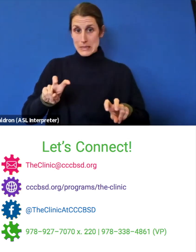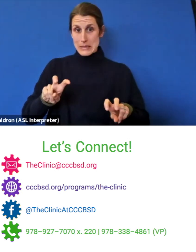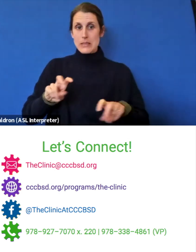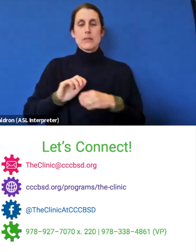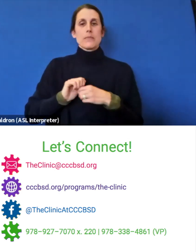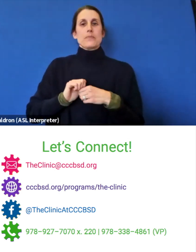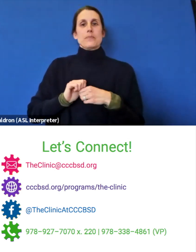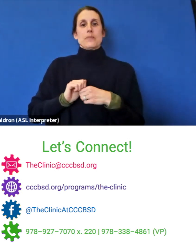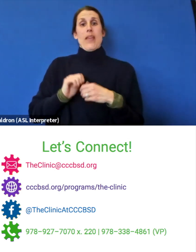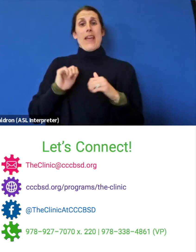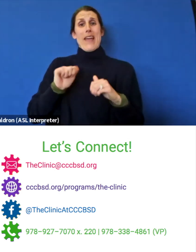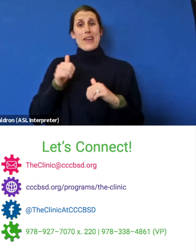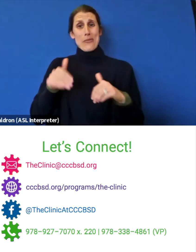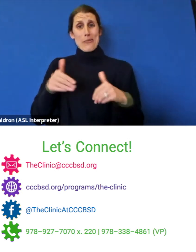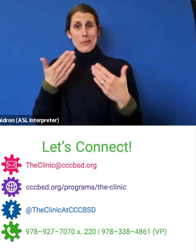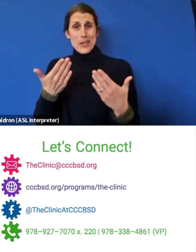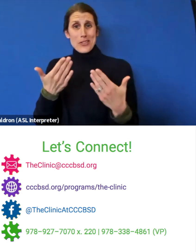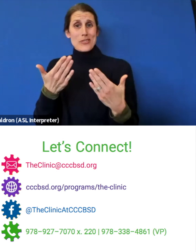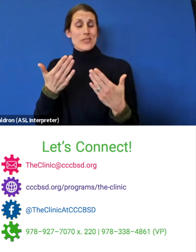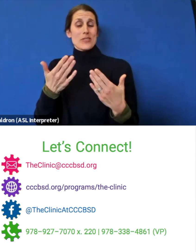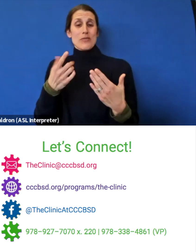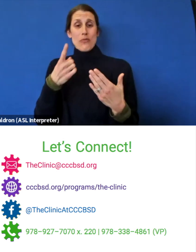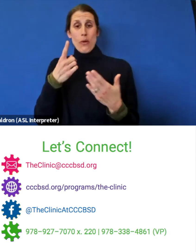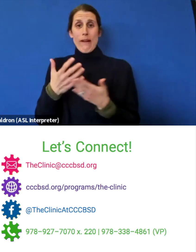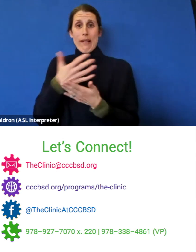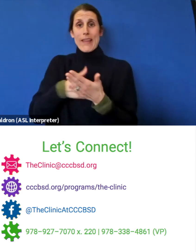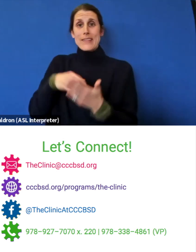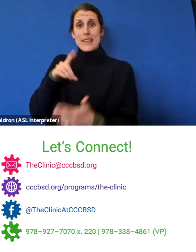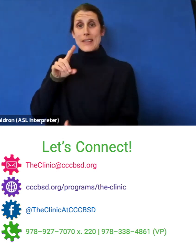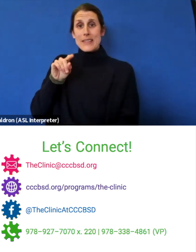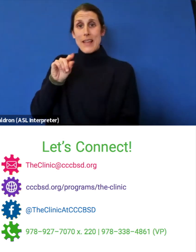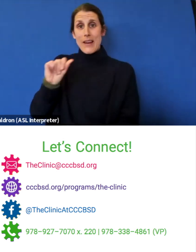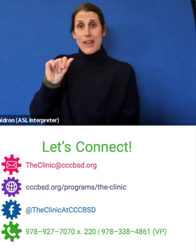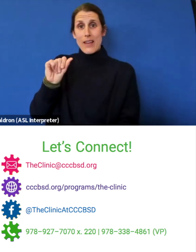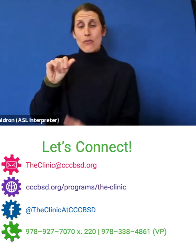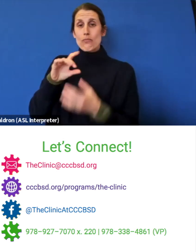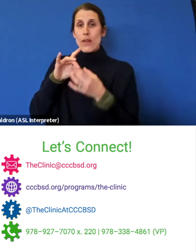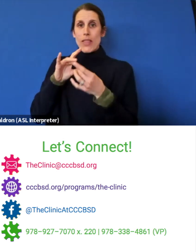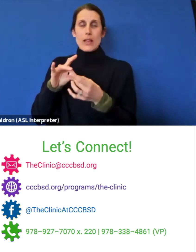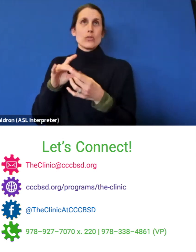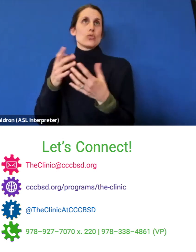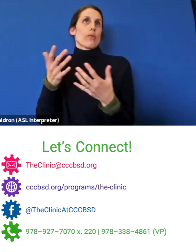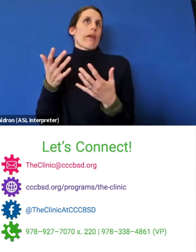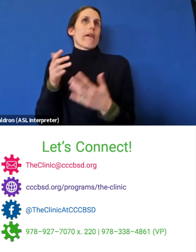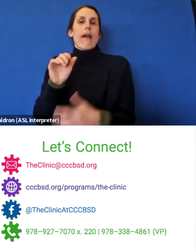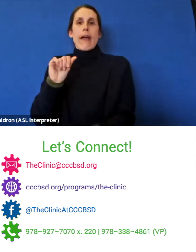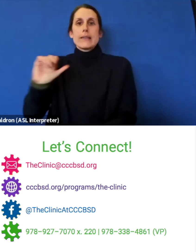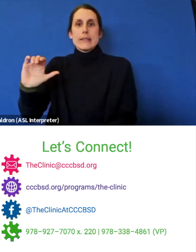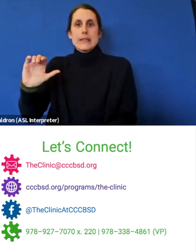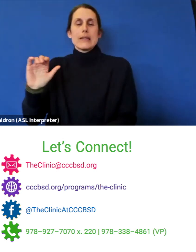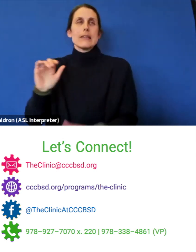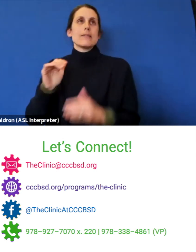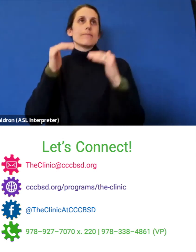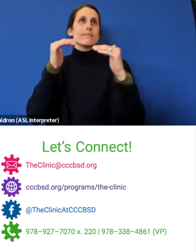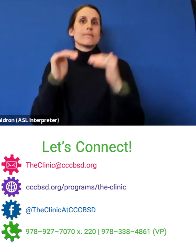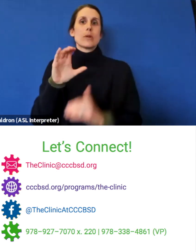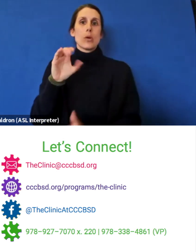best choices for communication methods, such as AAC versus core, PECs, etc.